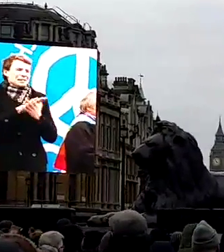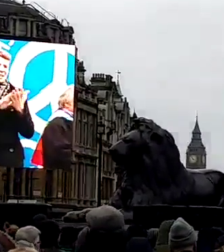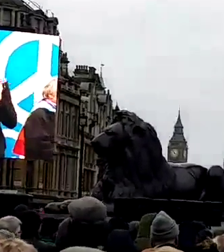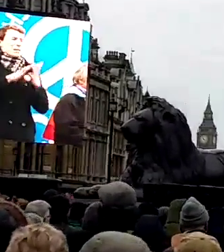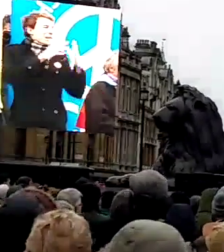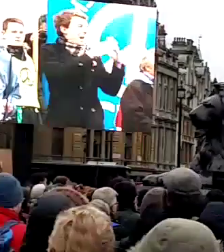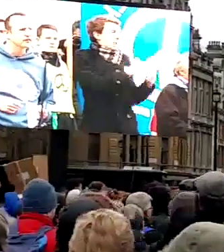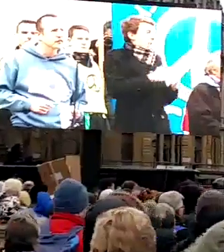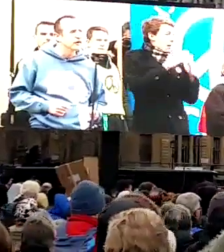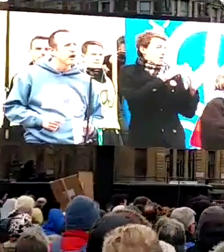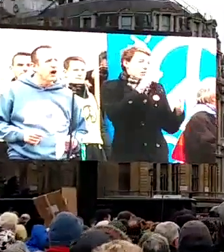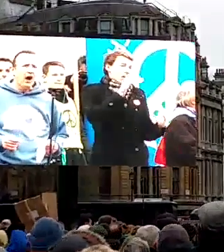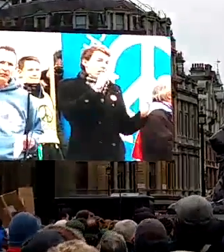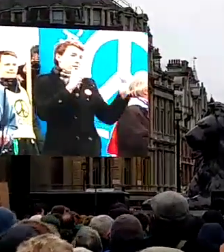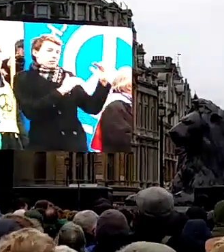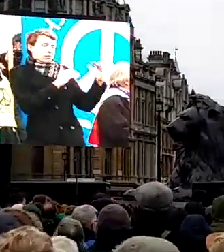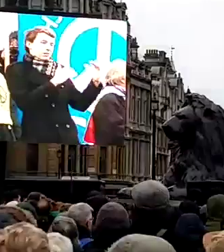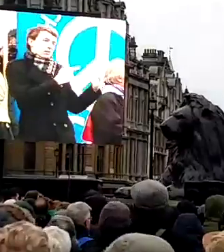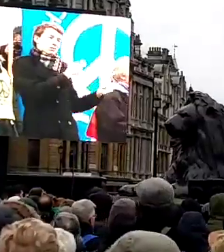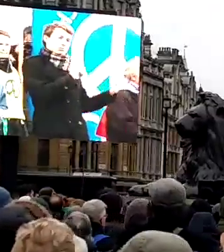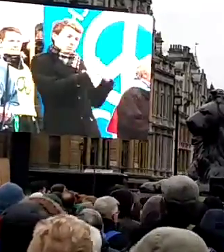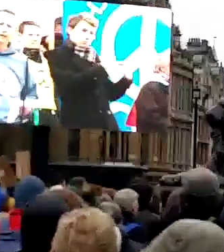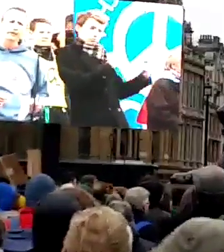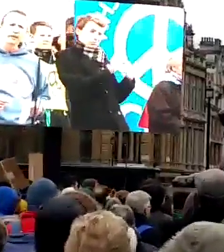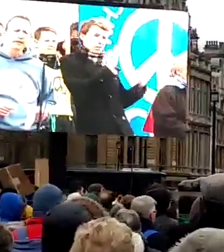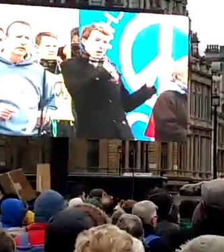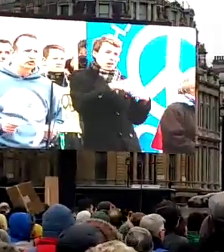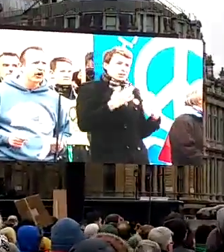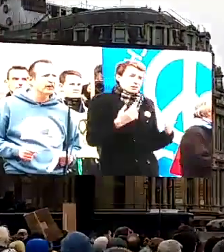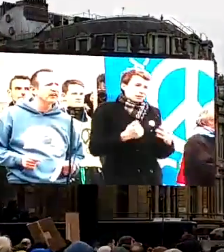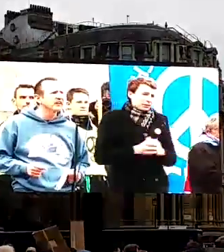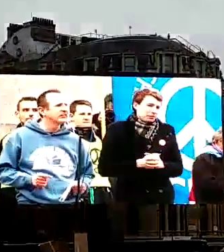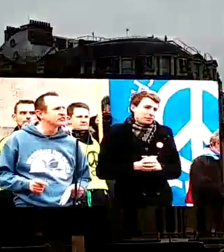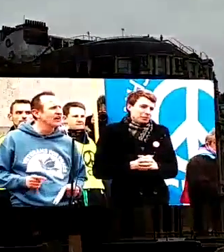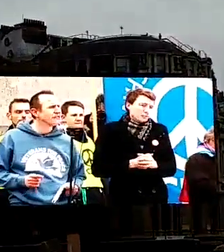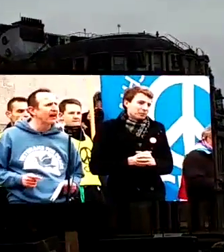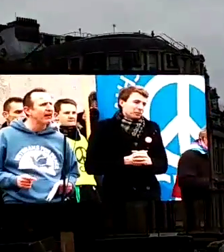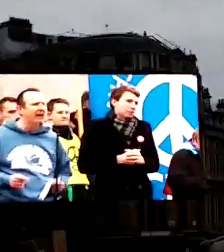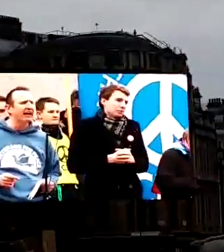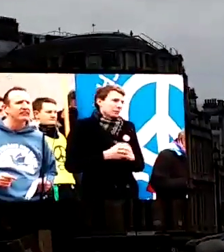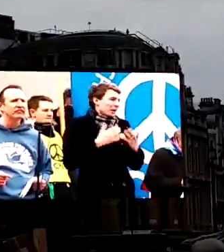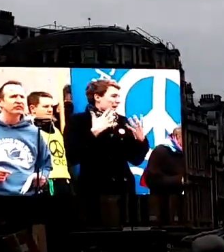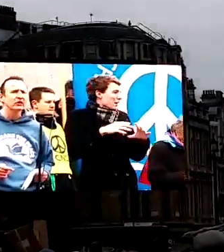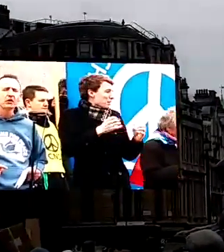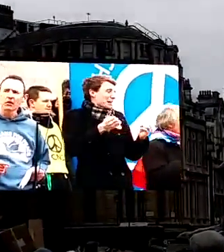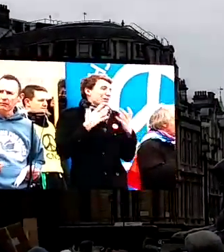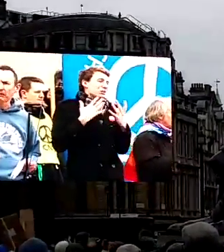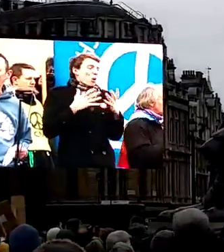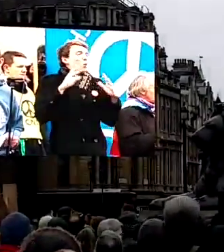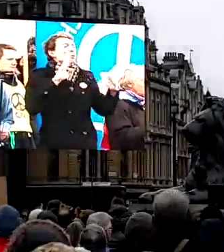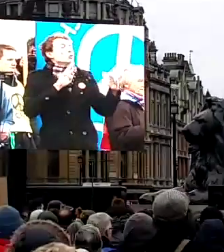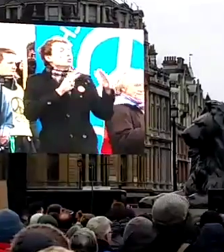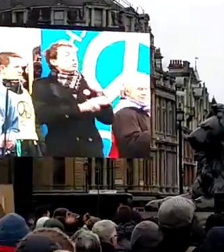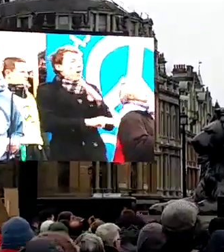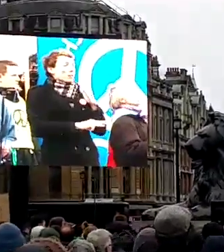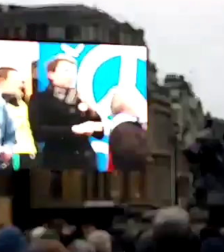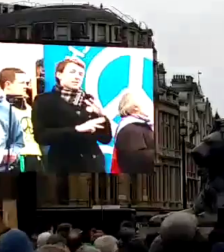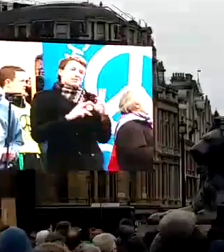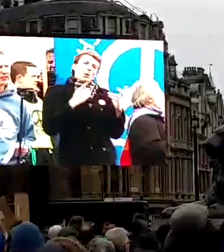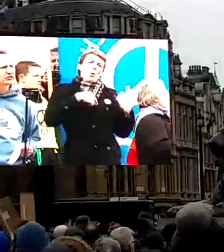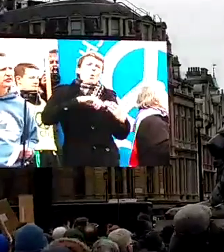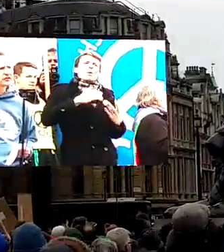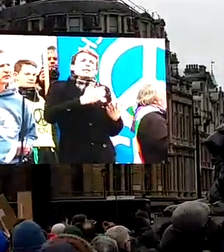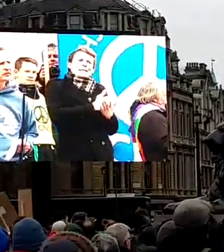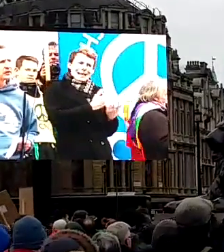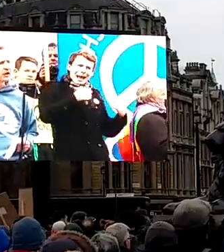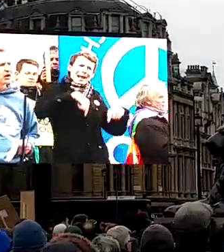over us. And we're also told that Trident is safe in our hands because we are a